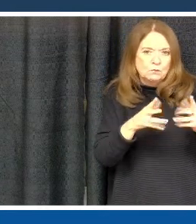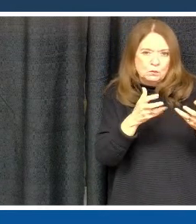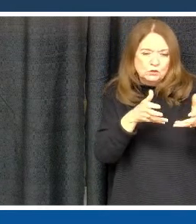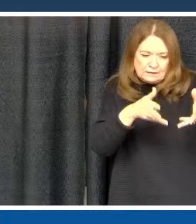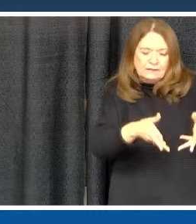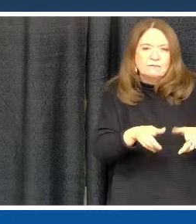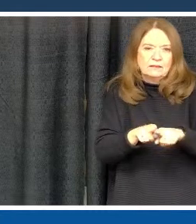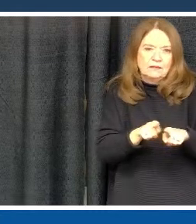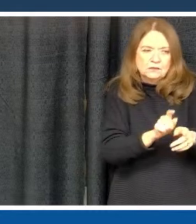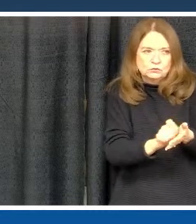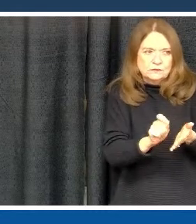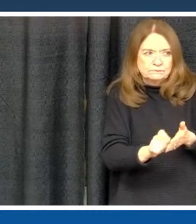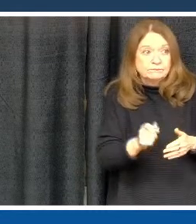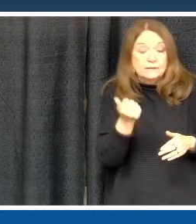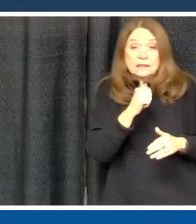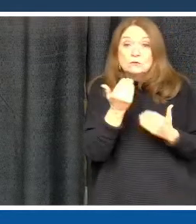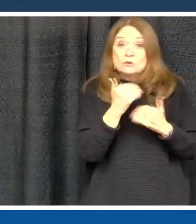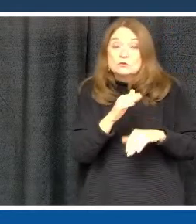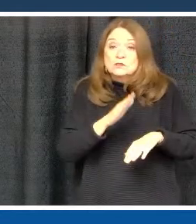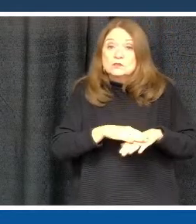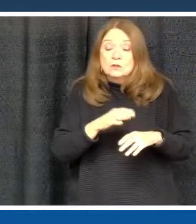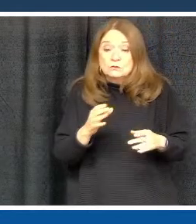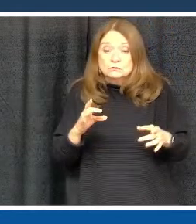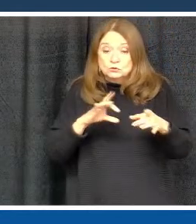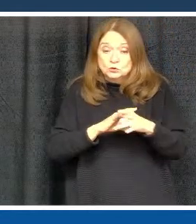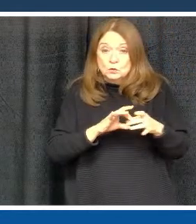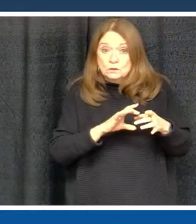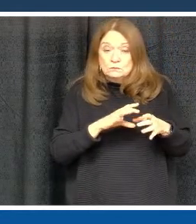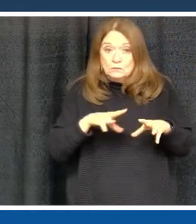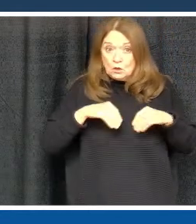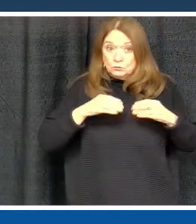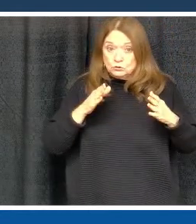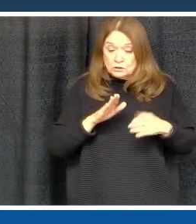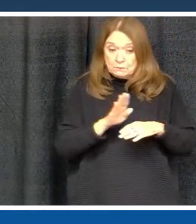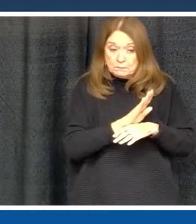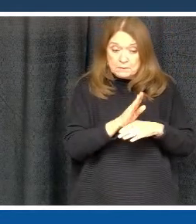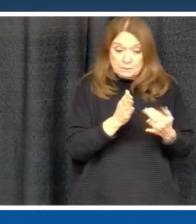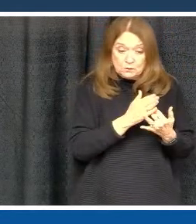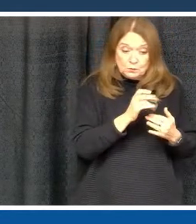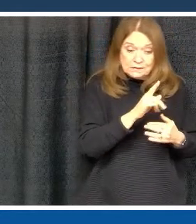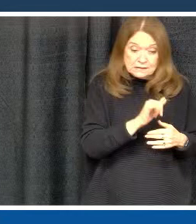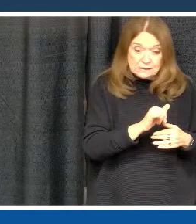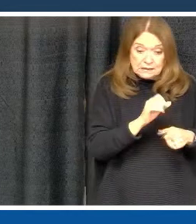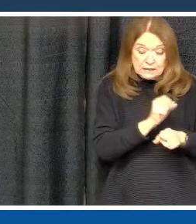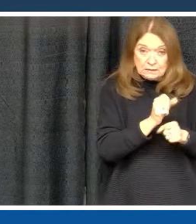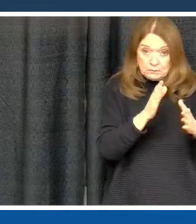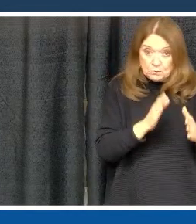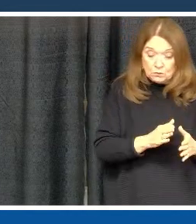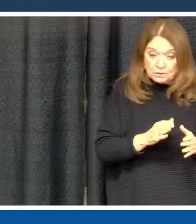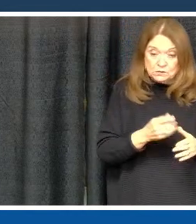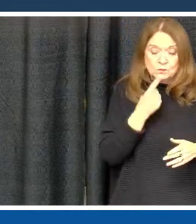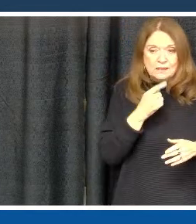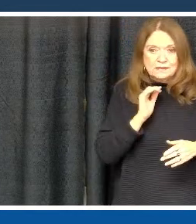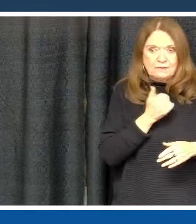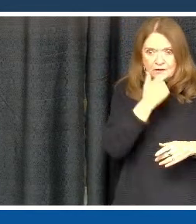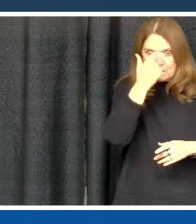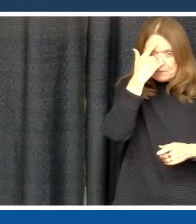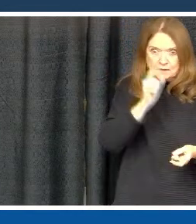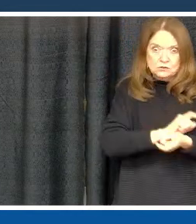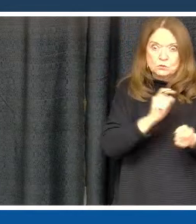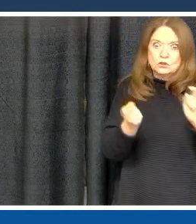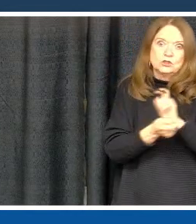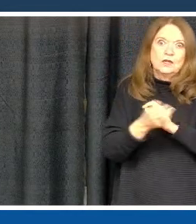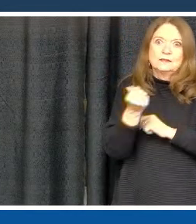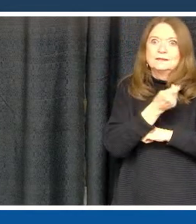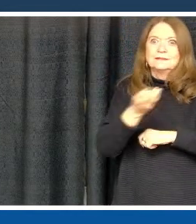Should there be any restrictions on joint ownership of business between city employees? When I say that our minds were changed several